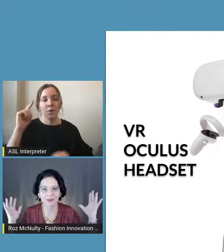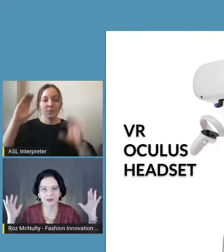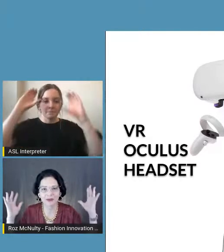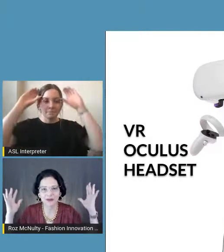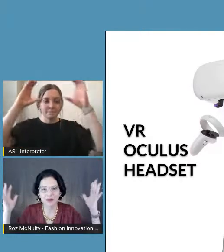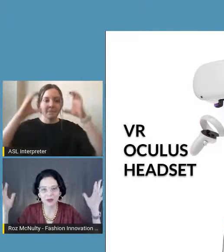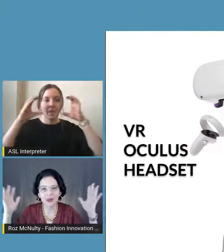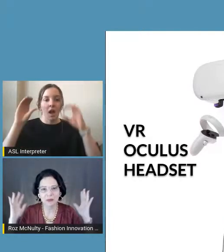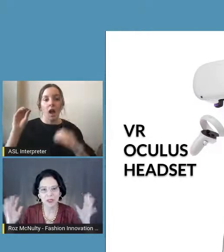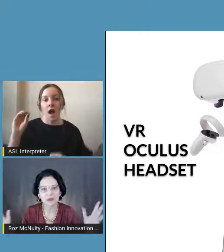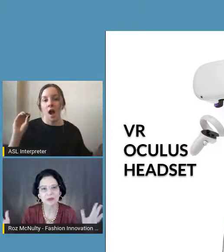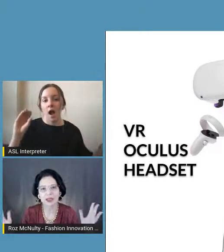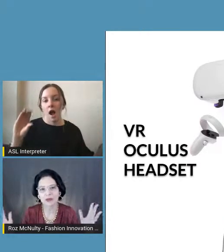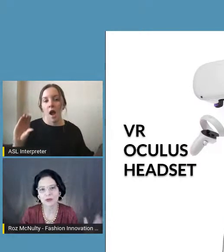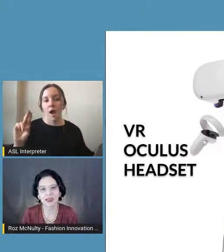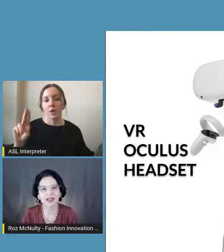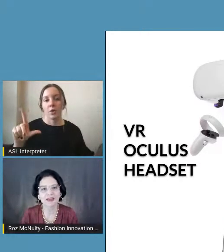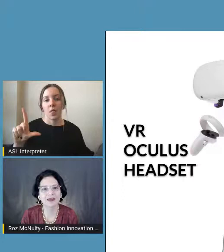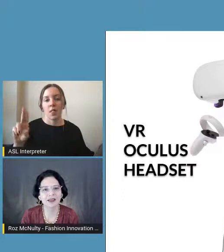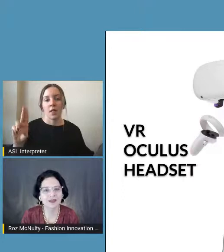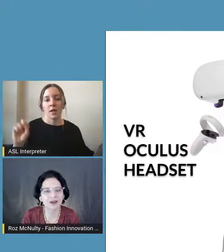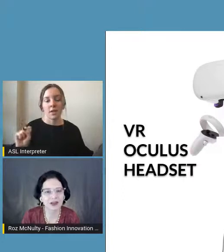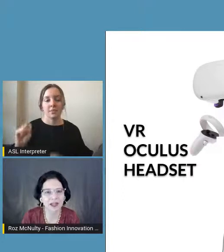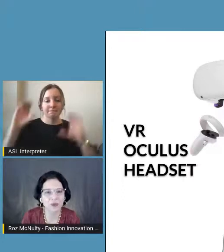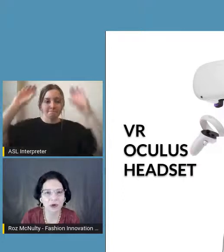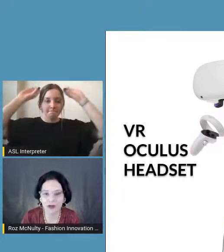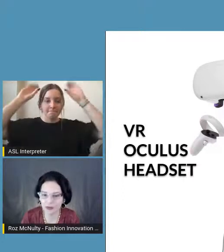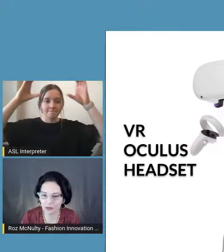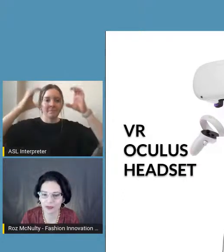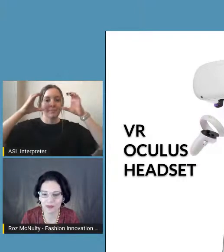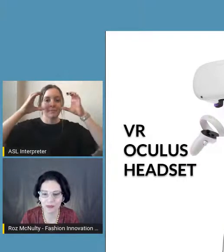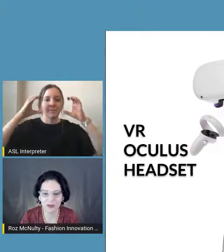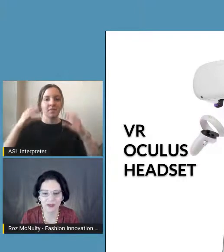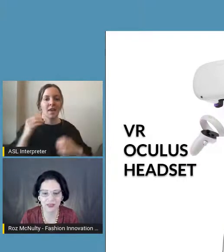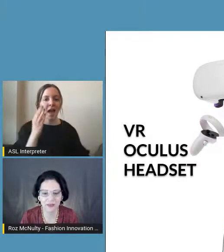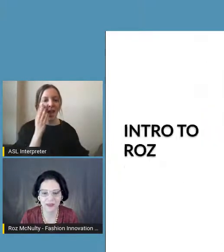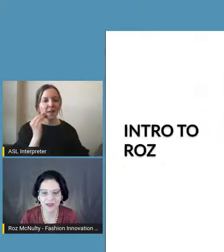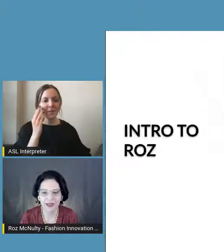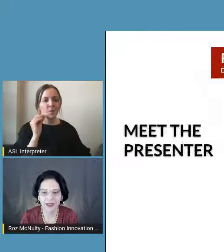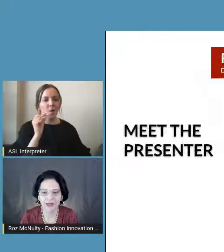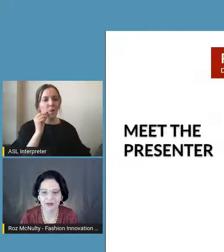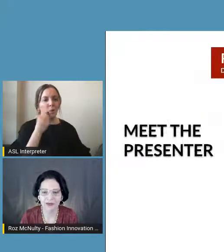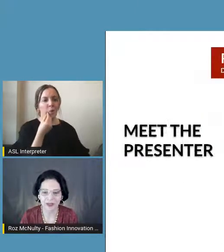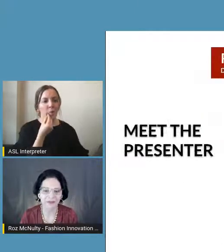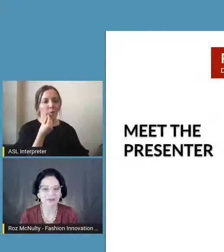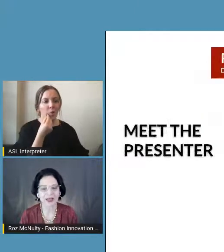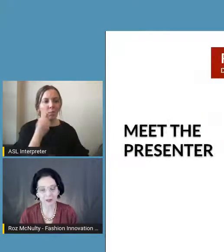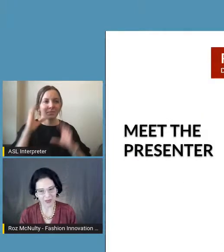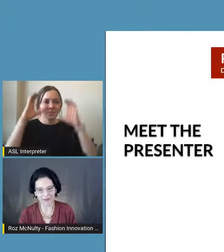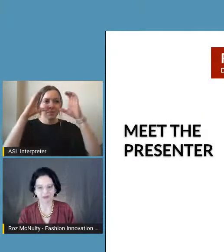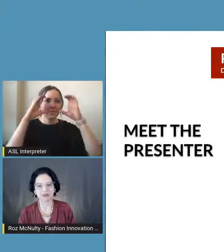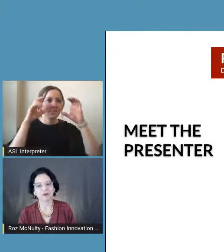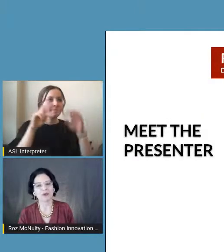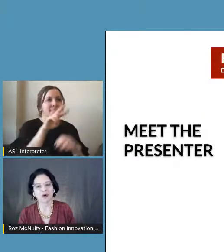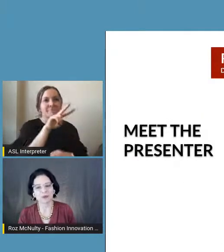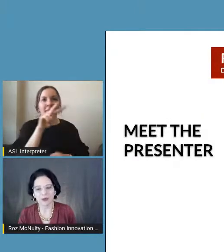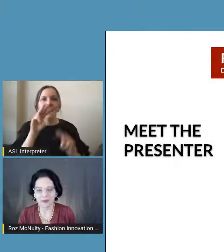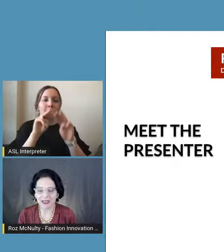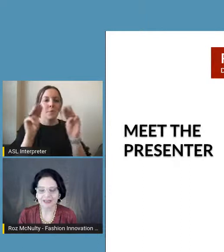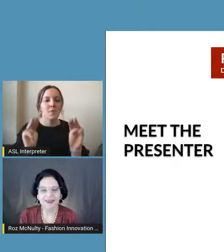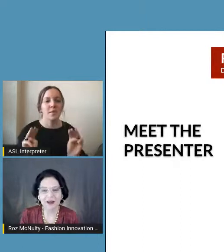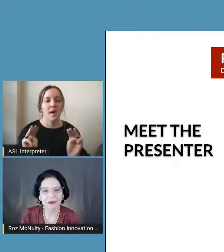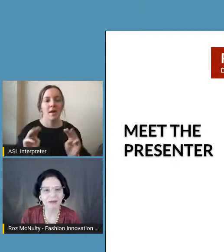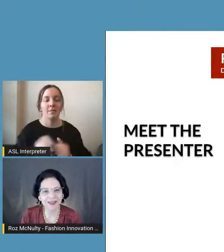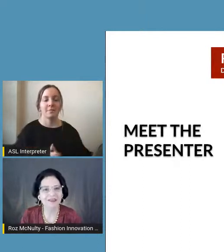great experience to be able to put the headset on and walk through this museum. Sorry, but a bit more